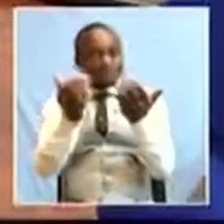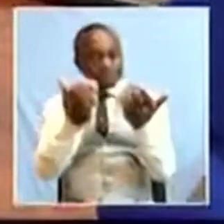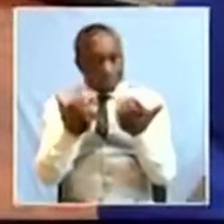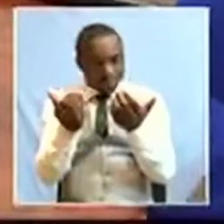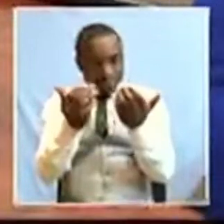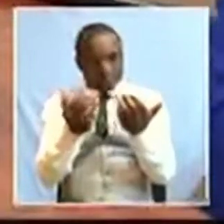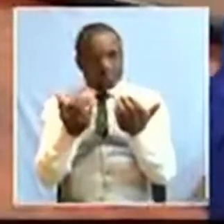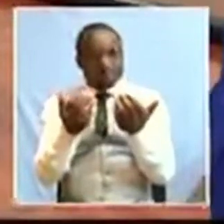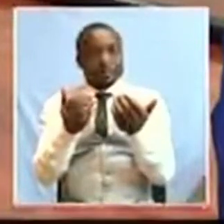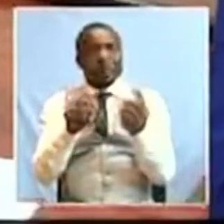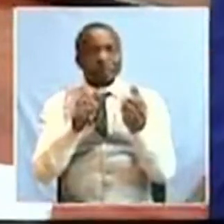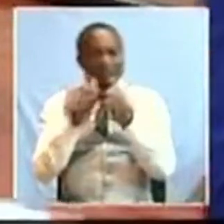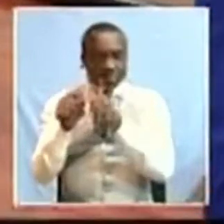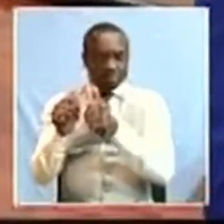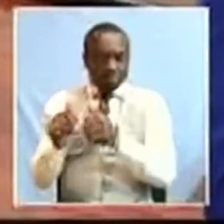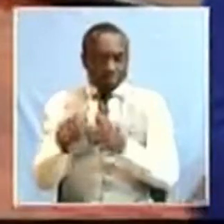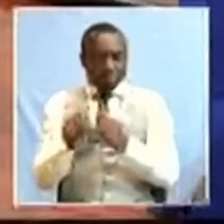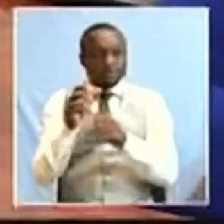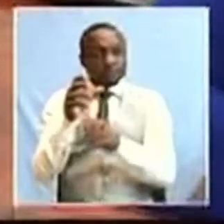Action taken.